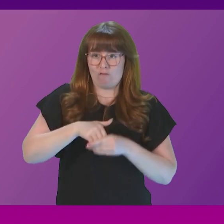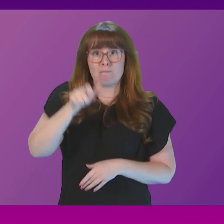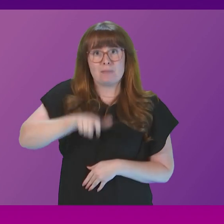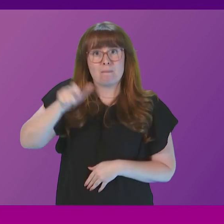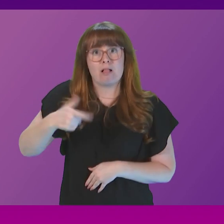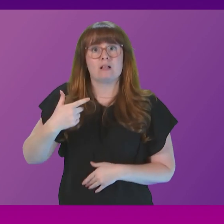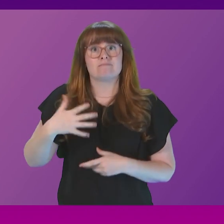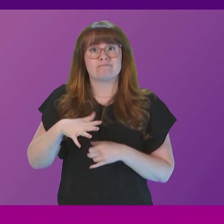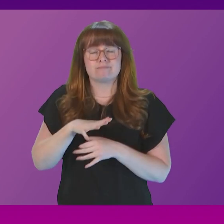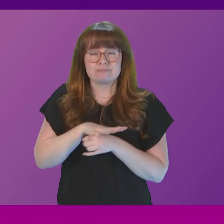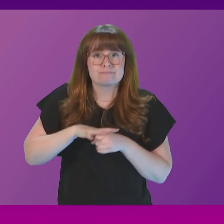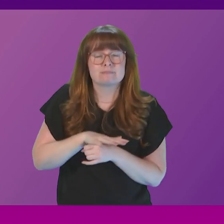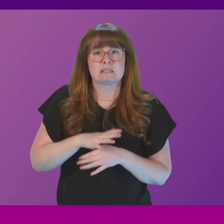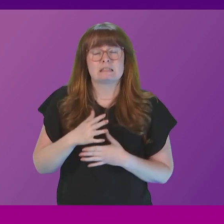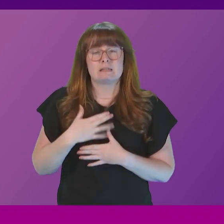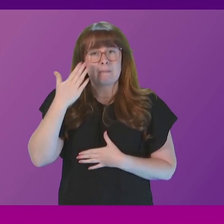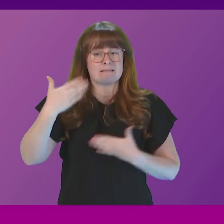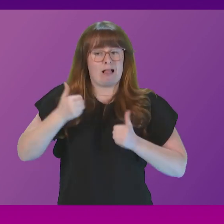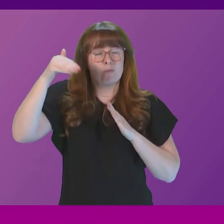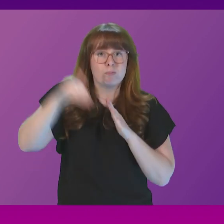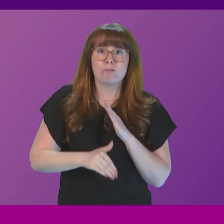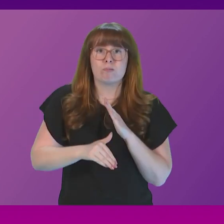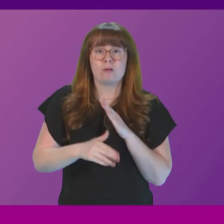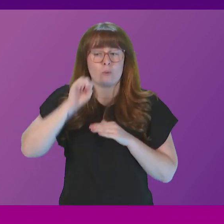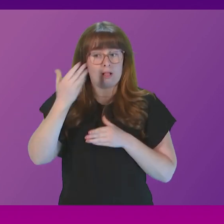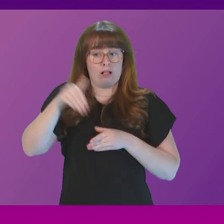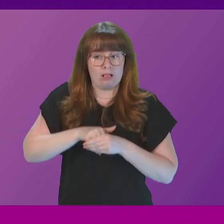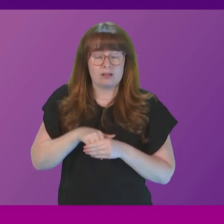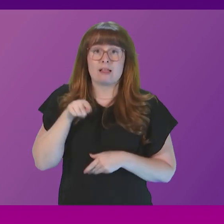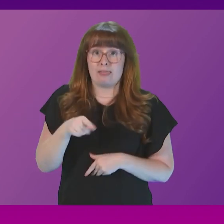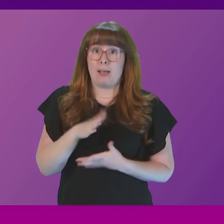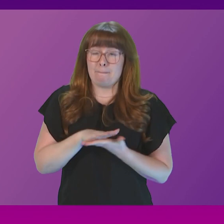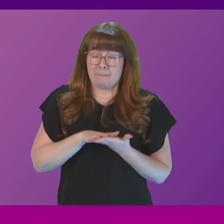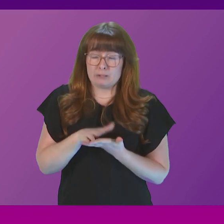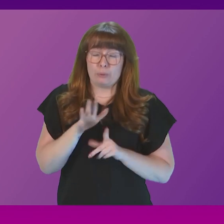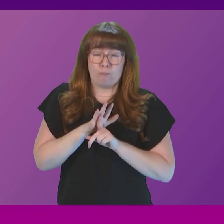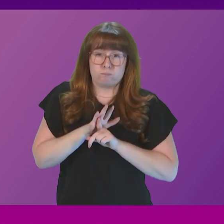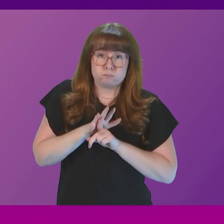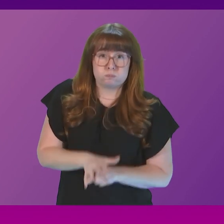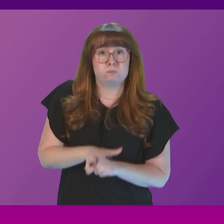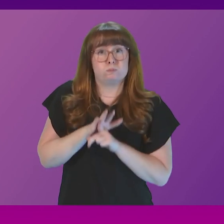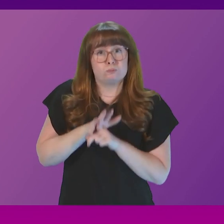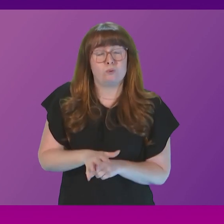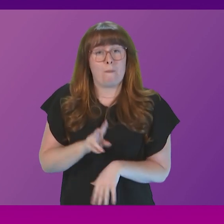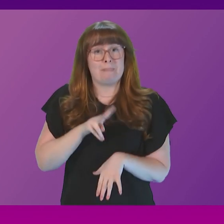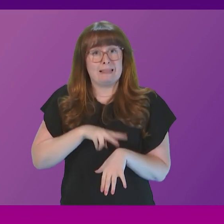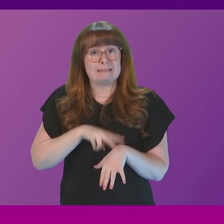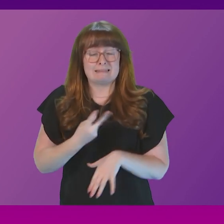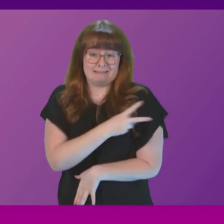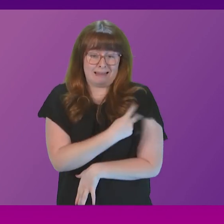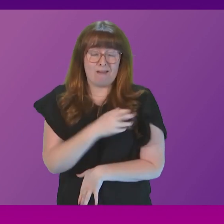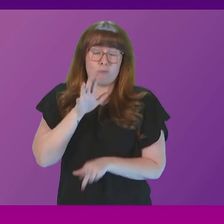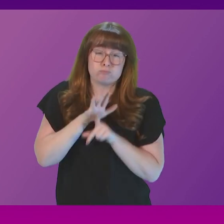in poor mental health. Now, this places a huge and a growing strain on police officers and